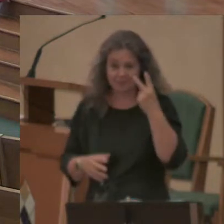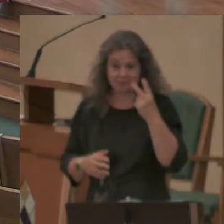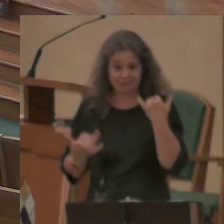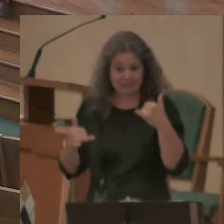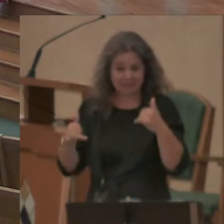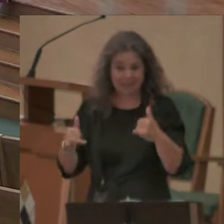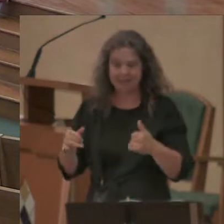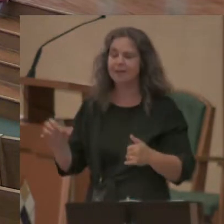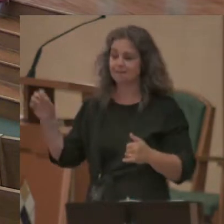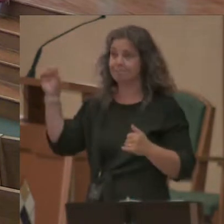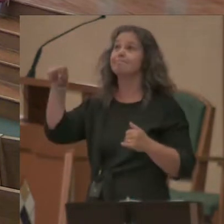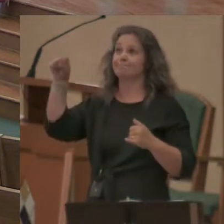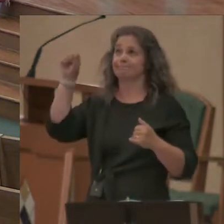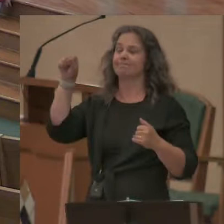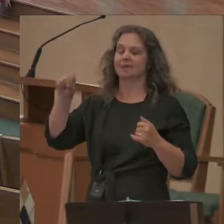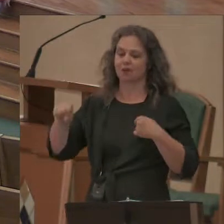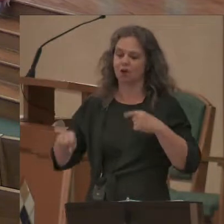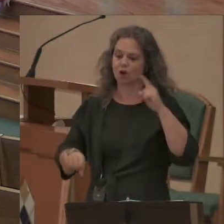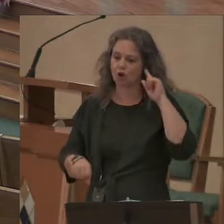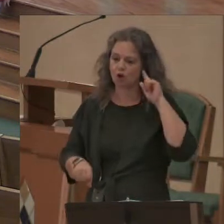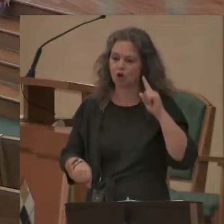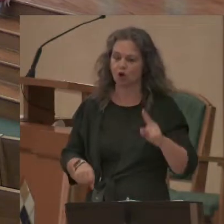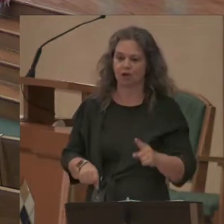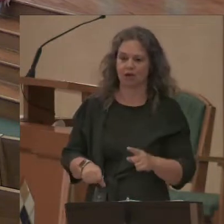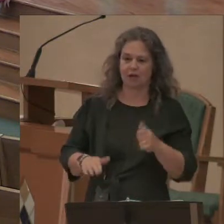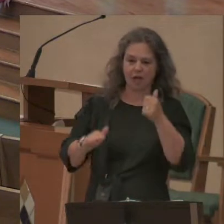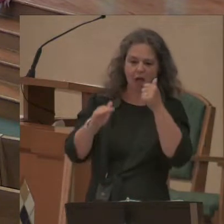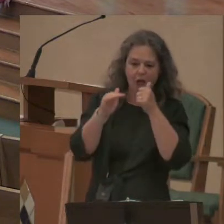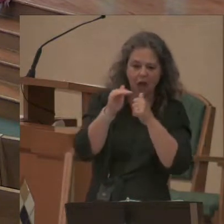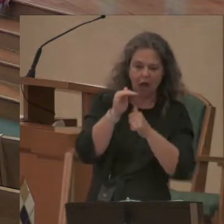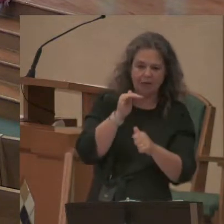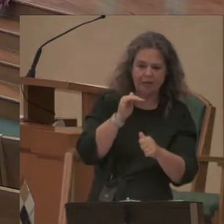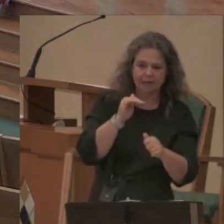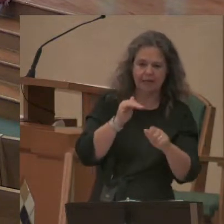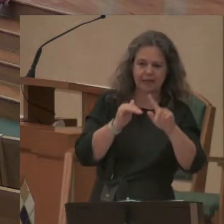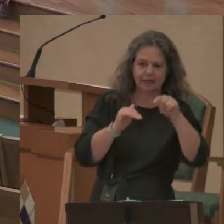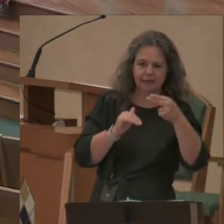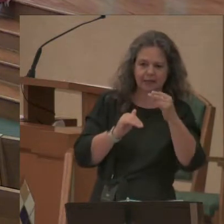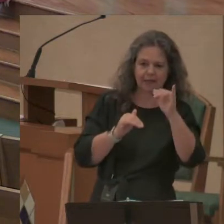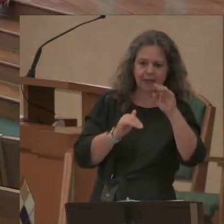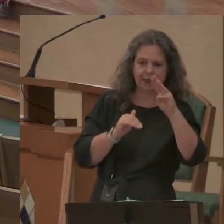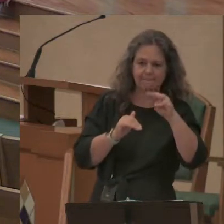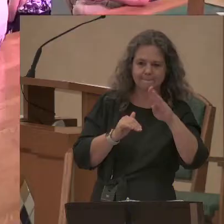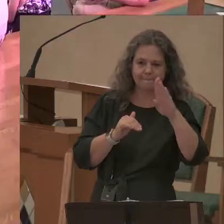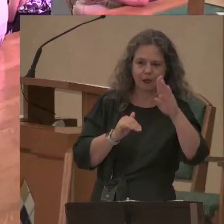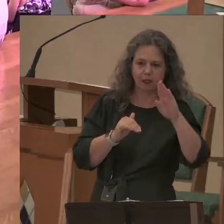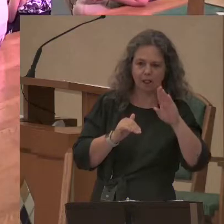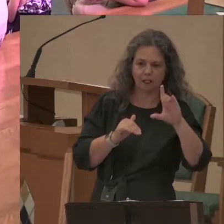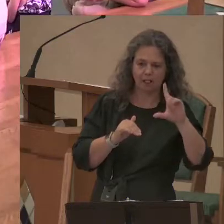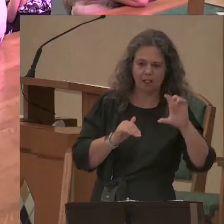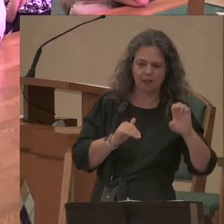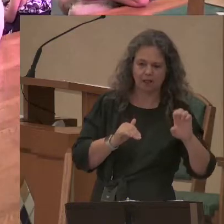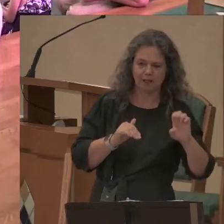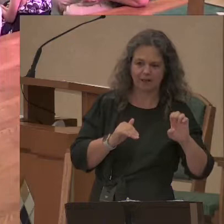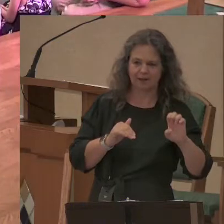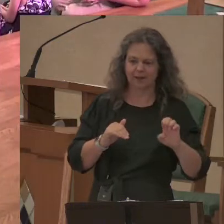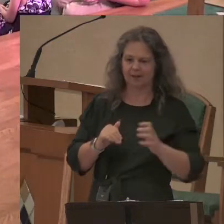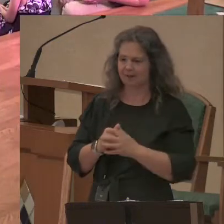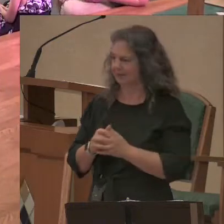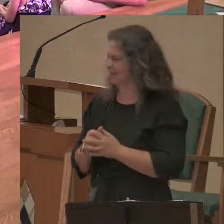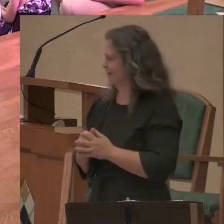familiar to you. Have you ever heard of the game Hide the Thimble? Have you ever heard of the game Hide the